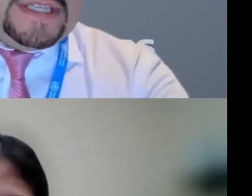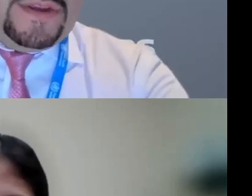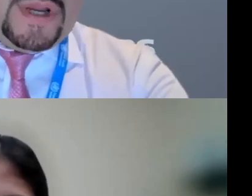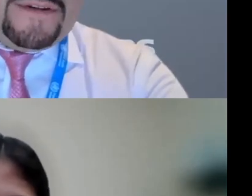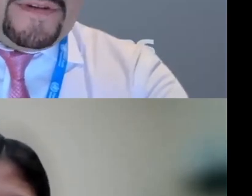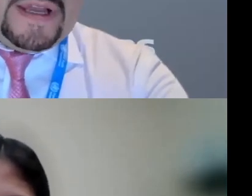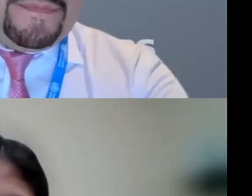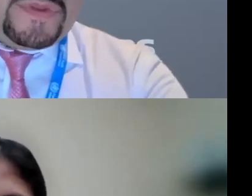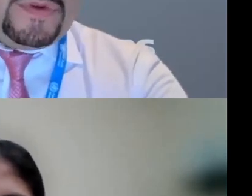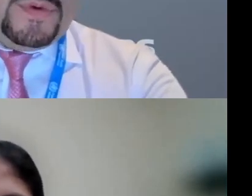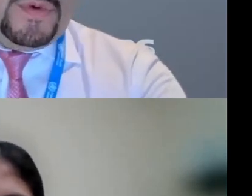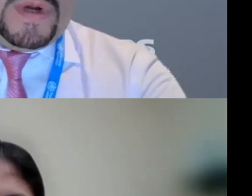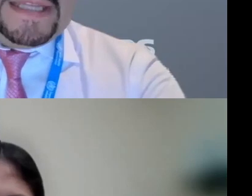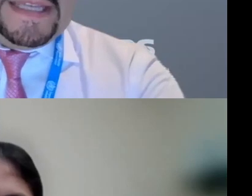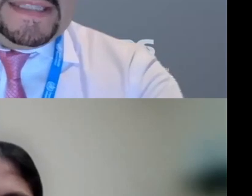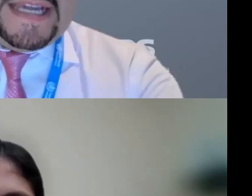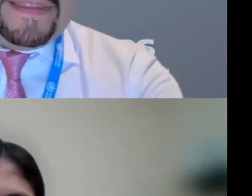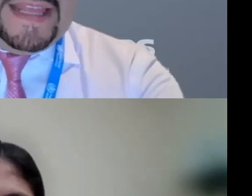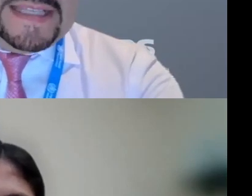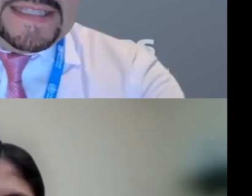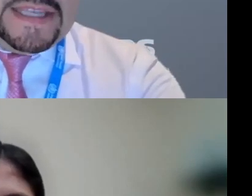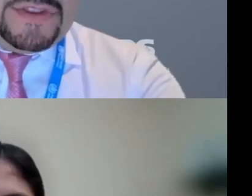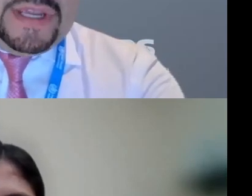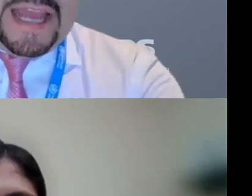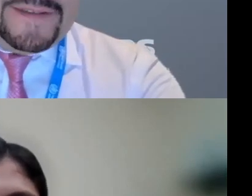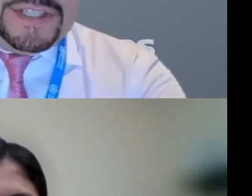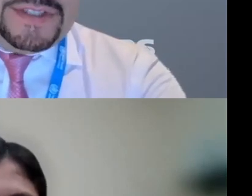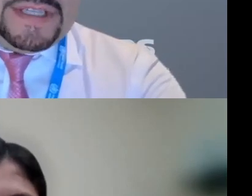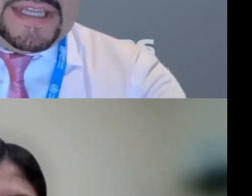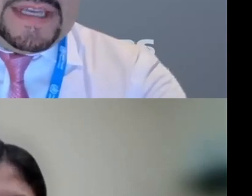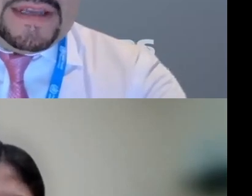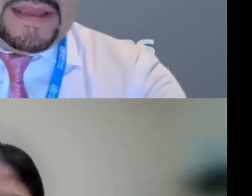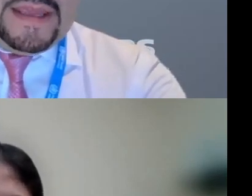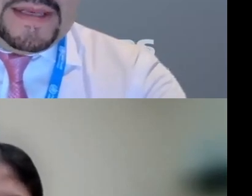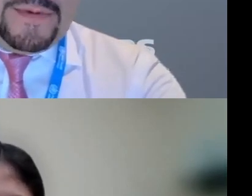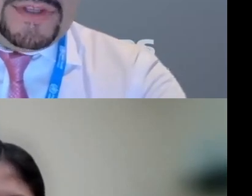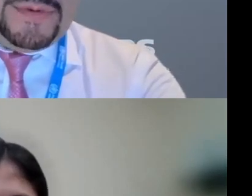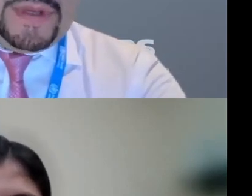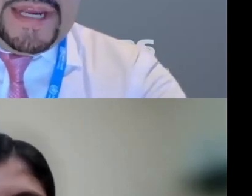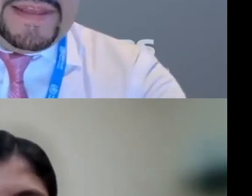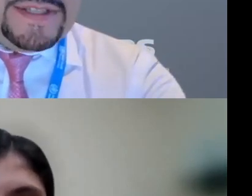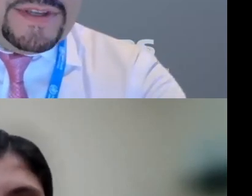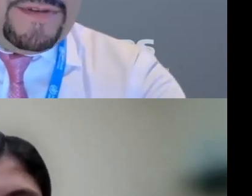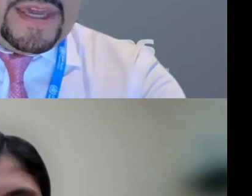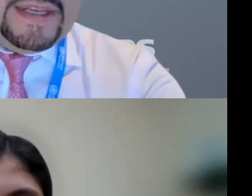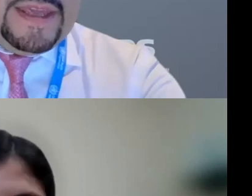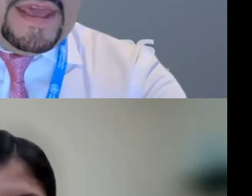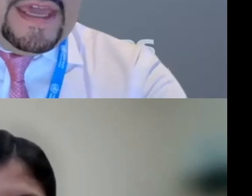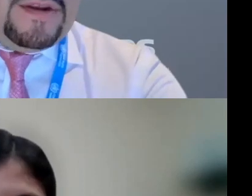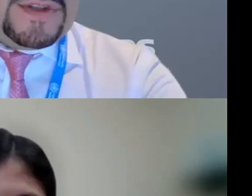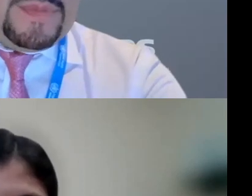mention that you have to attend at least 3 live sessions in the way to getting the